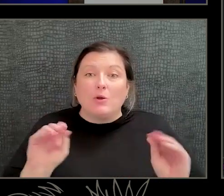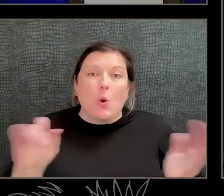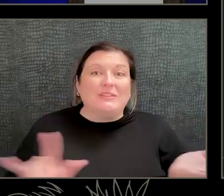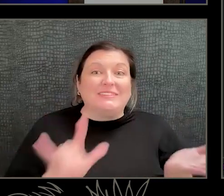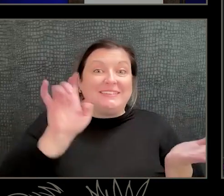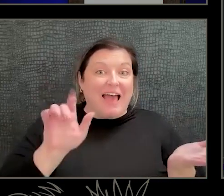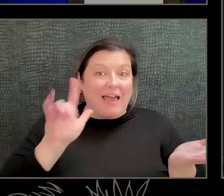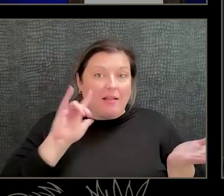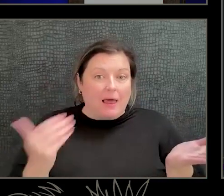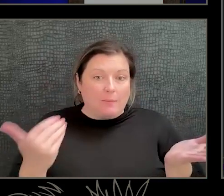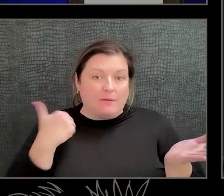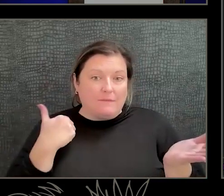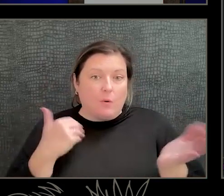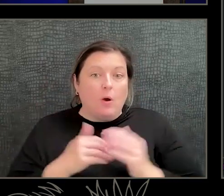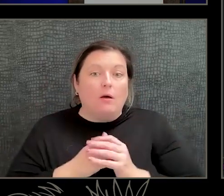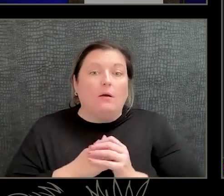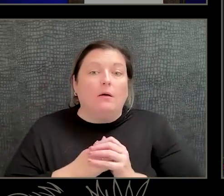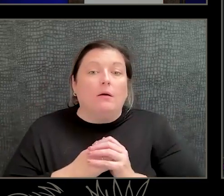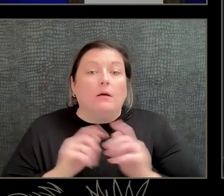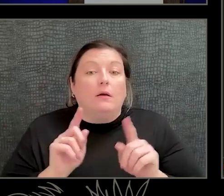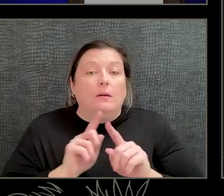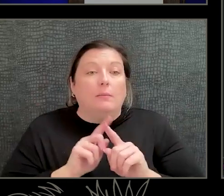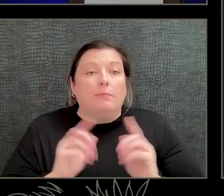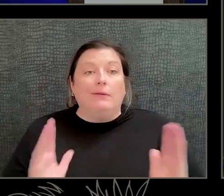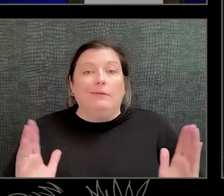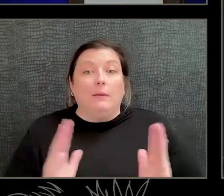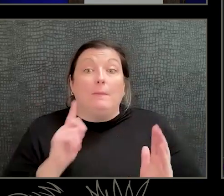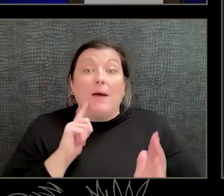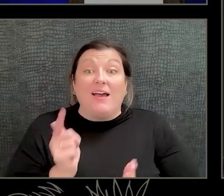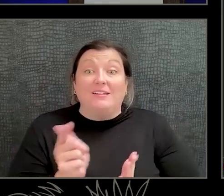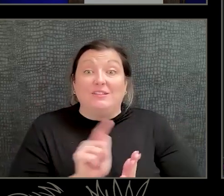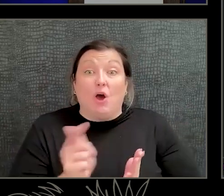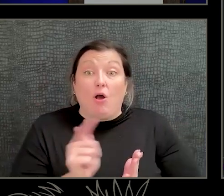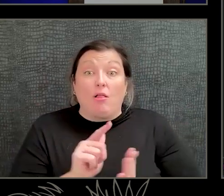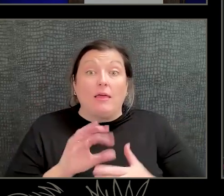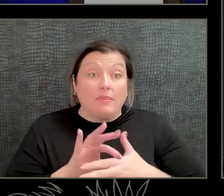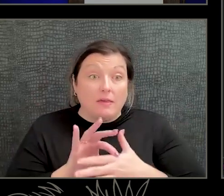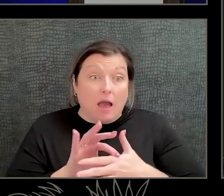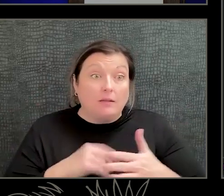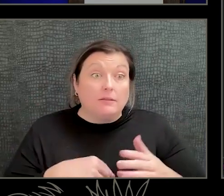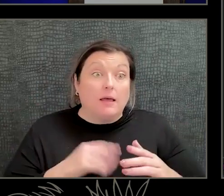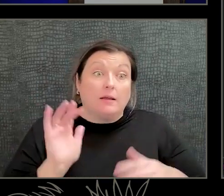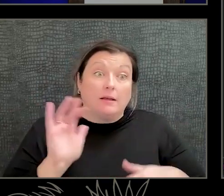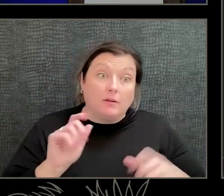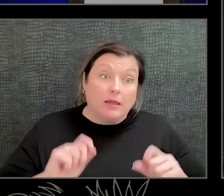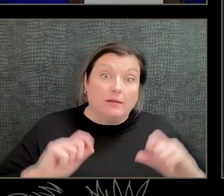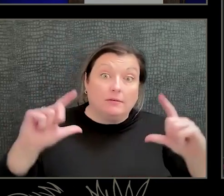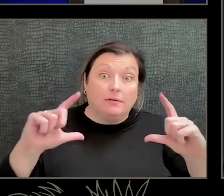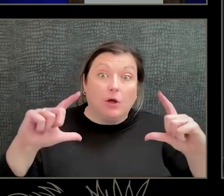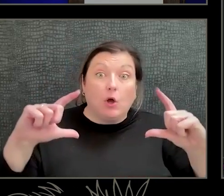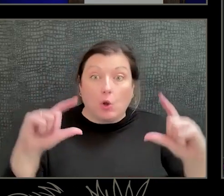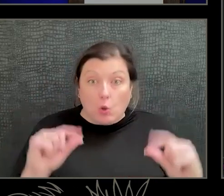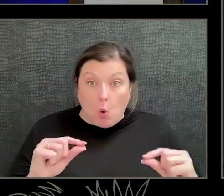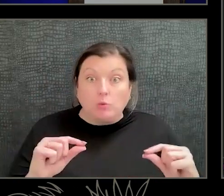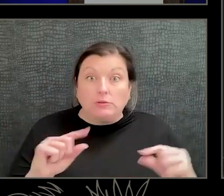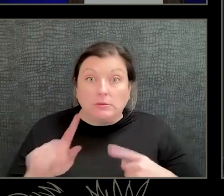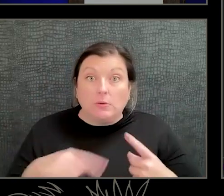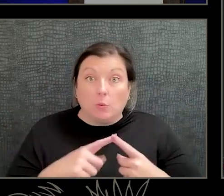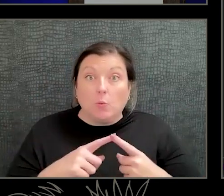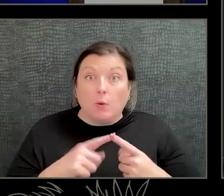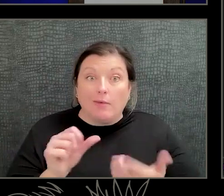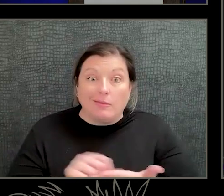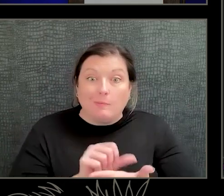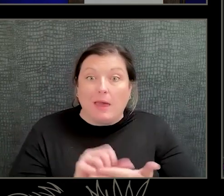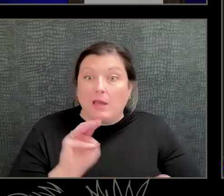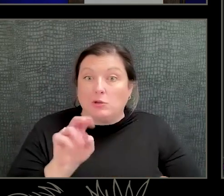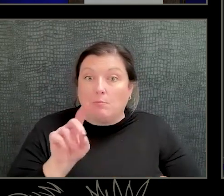like the width or anything. But in terms of actually toggling the content, the modal appearing when clicked and then closing when the